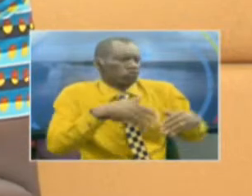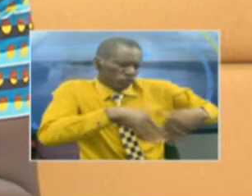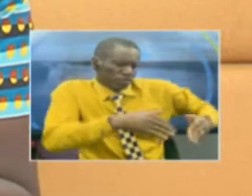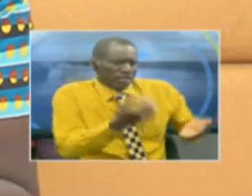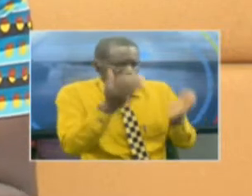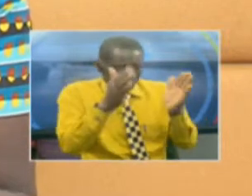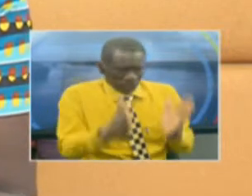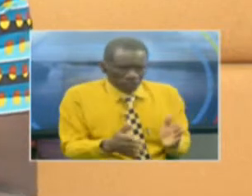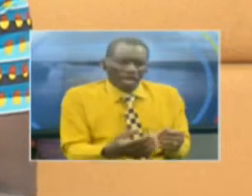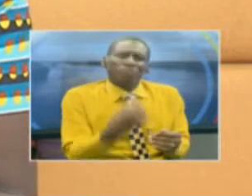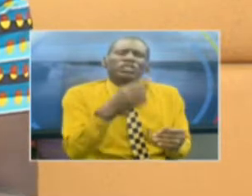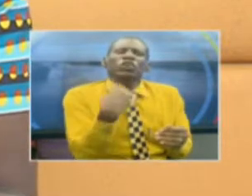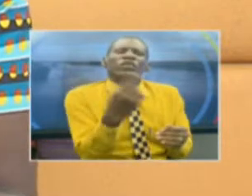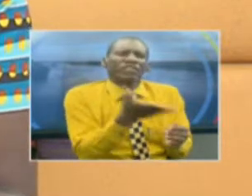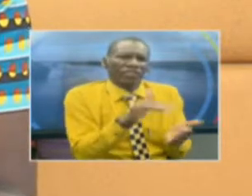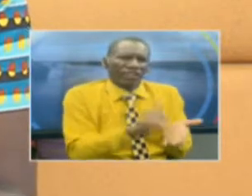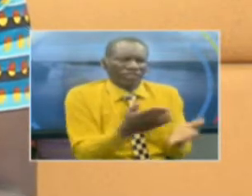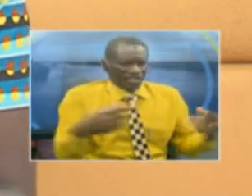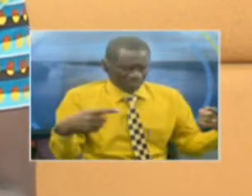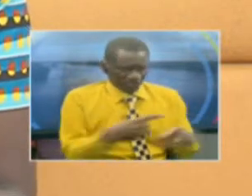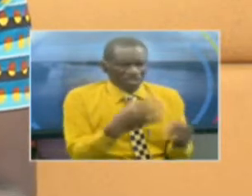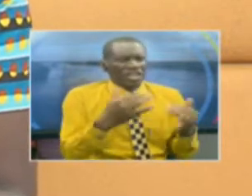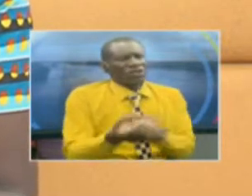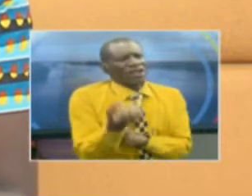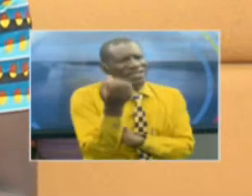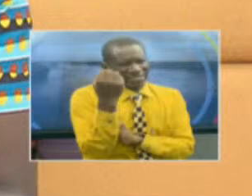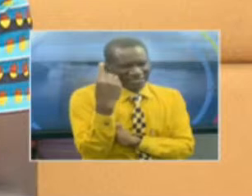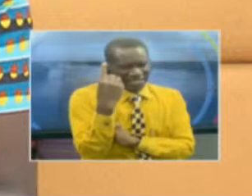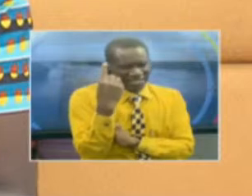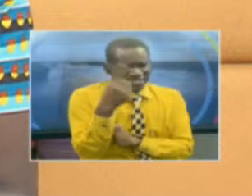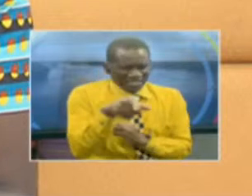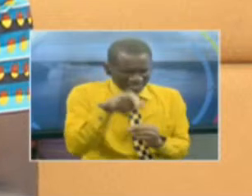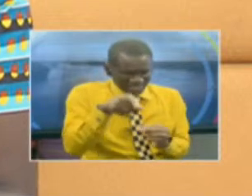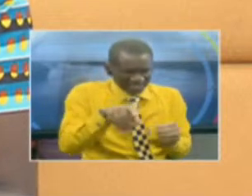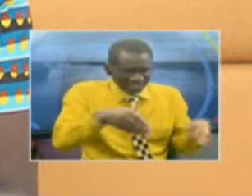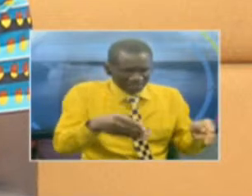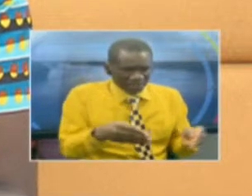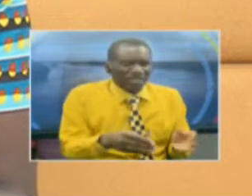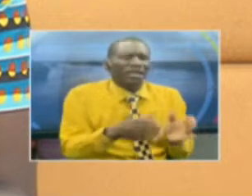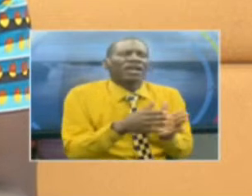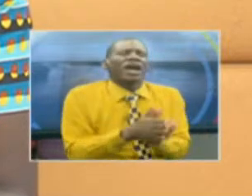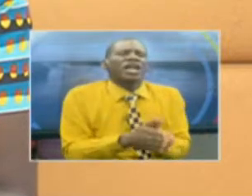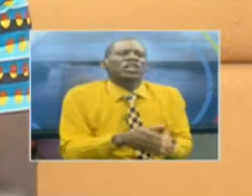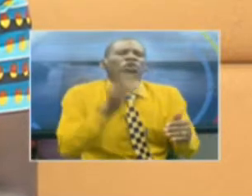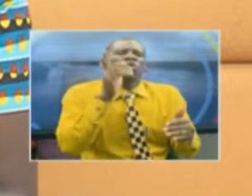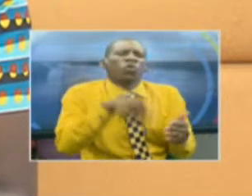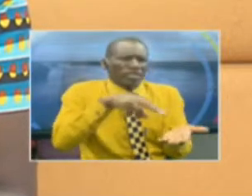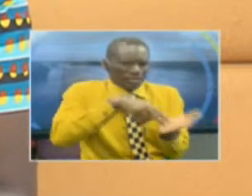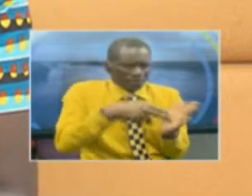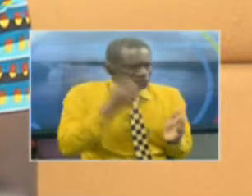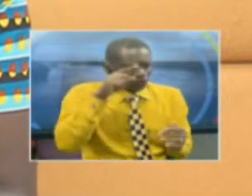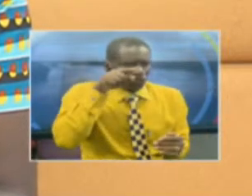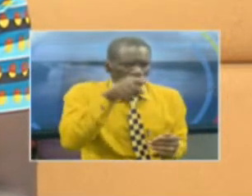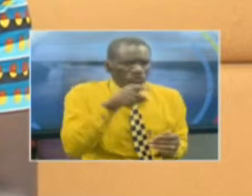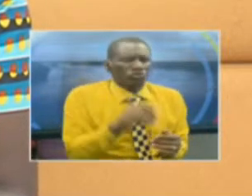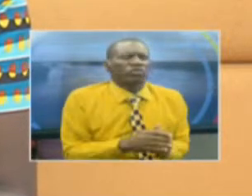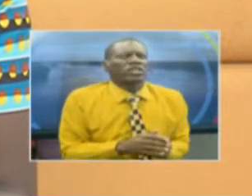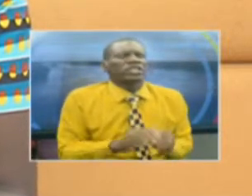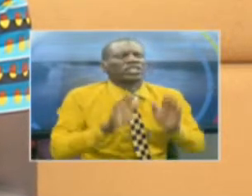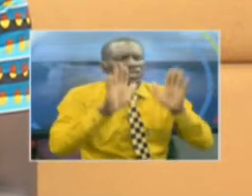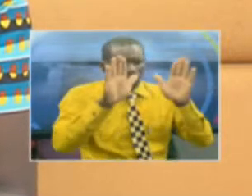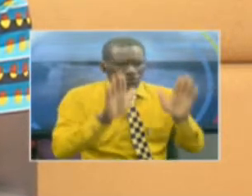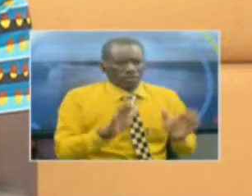are different. And so understanding the nature of that disability and what it means for you is very, very